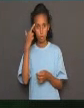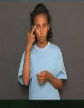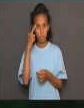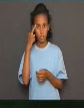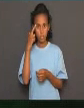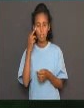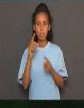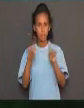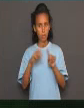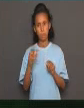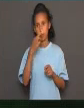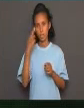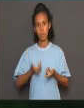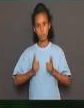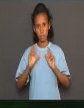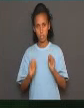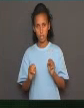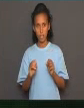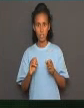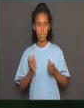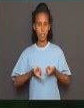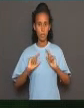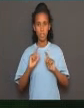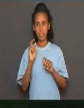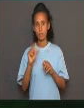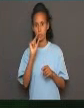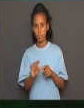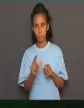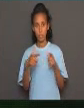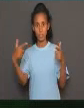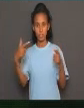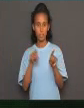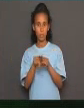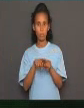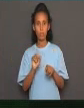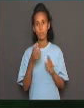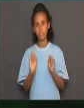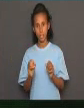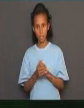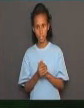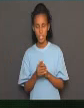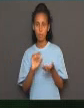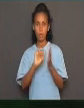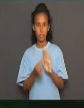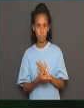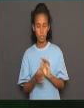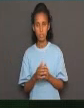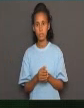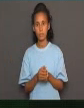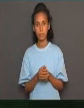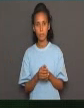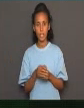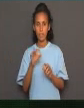certain factors that make life more or less agreeable. For example,